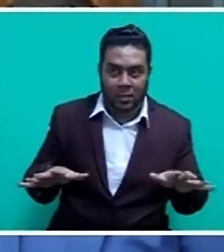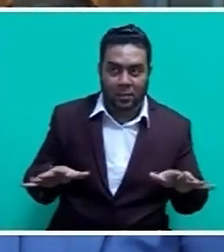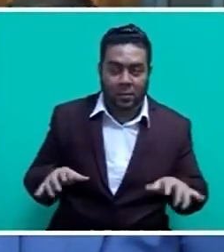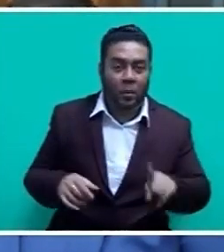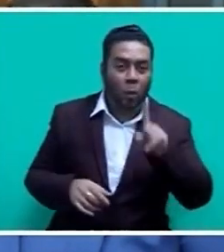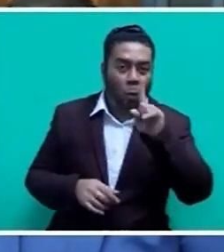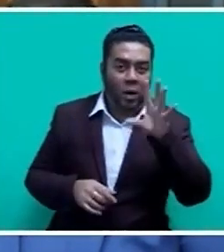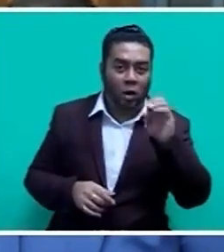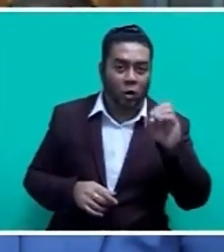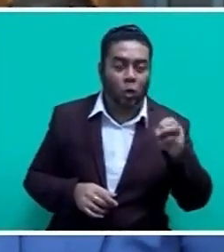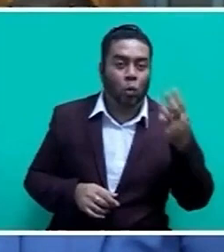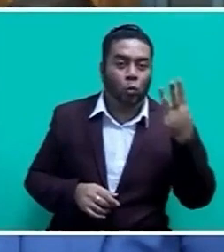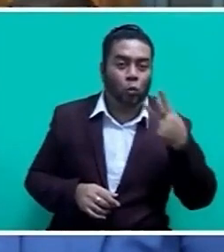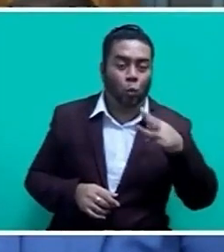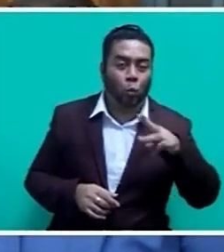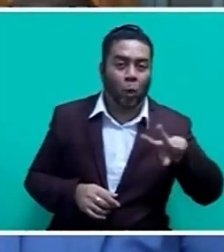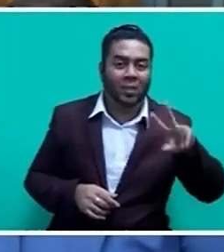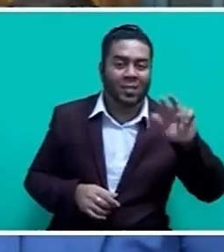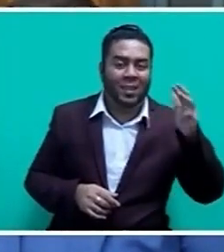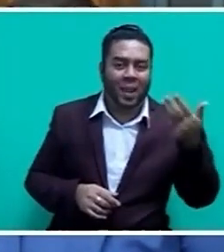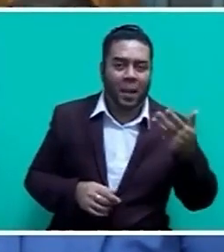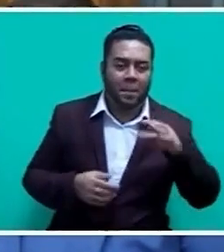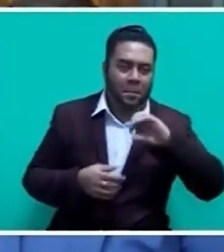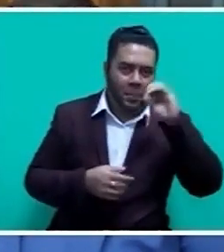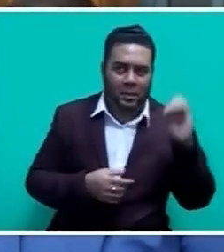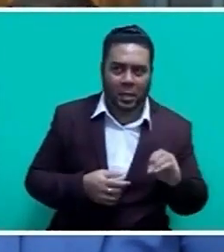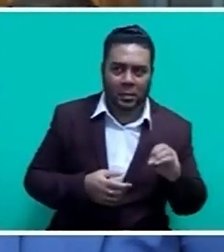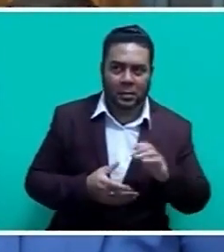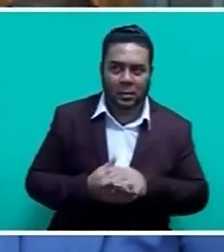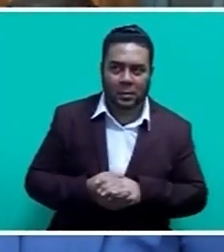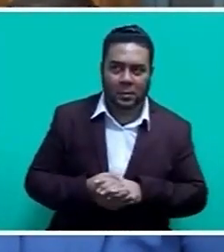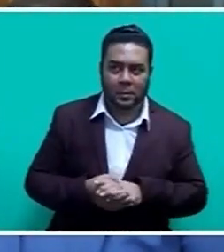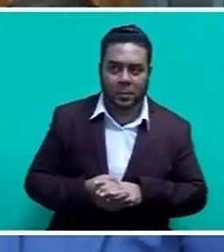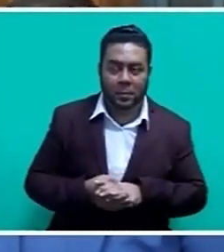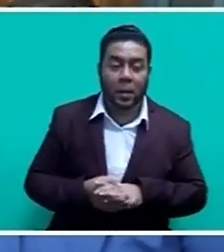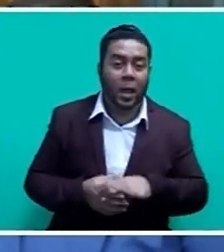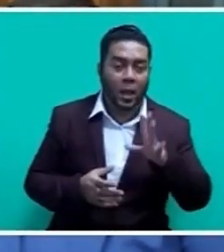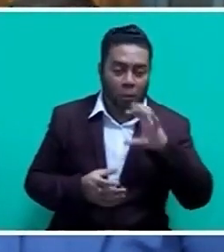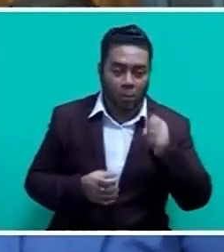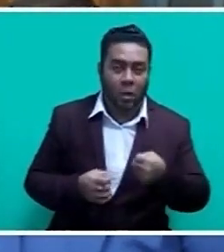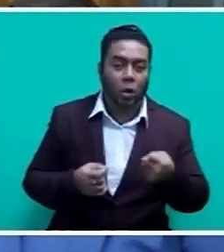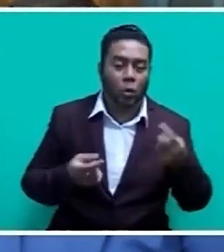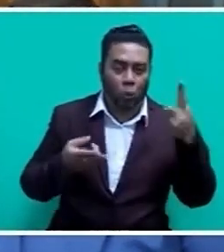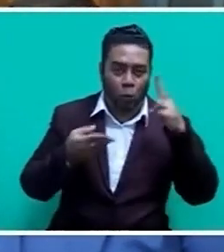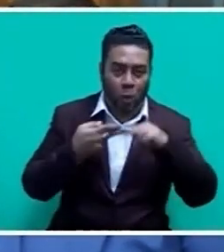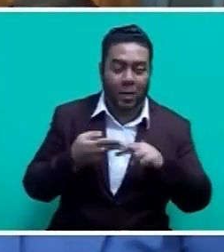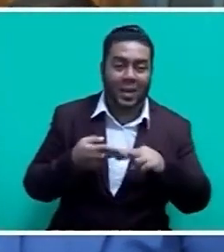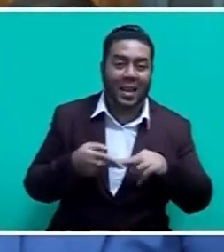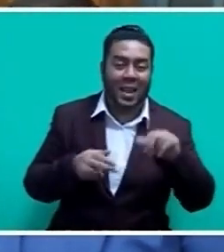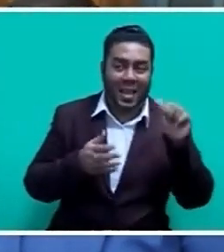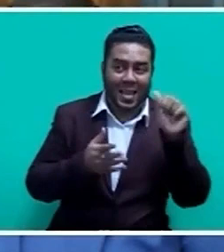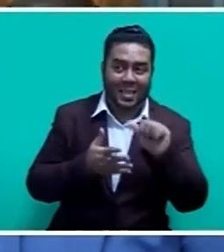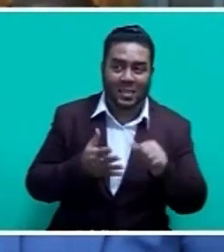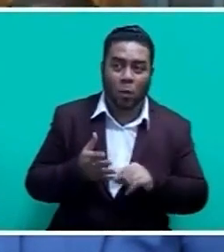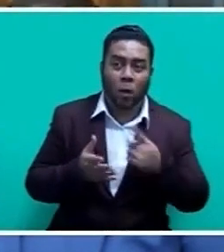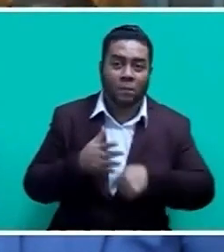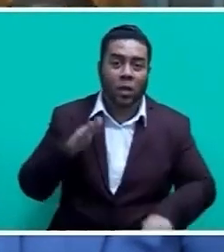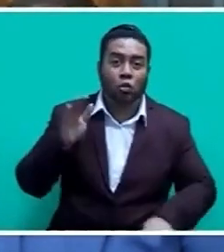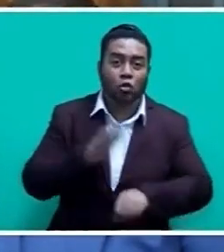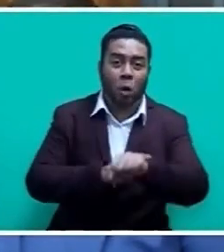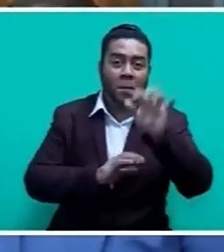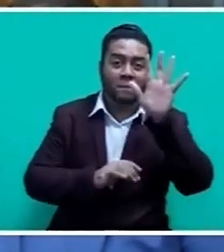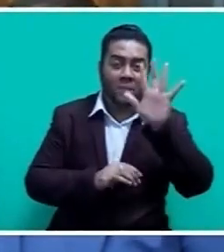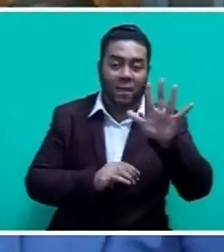by 129% over the last decade. And according to the UNAIDS global report, we are now one of the top